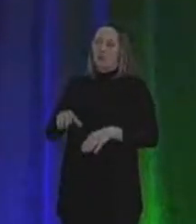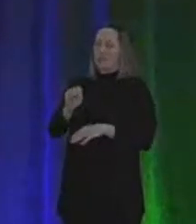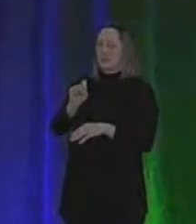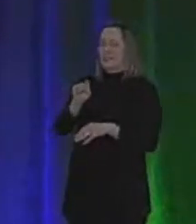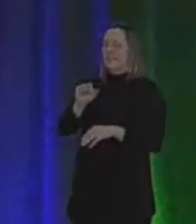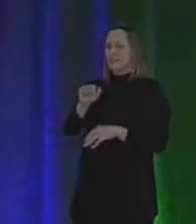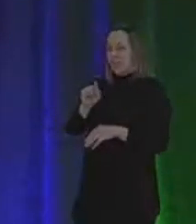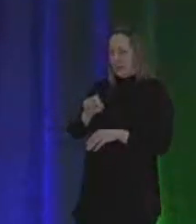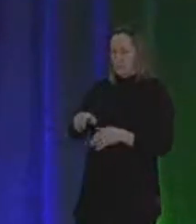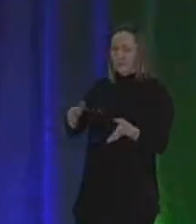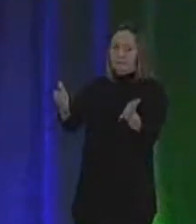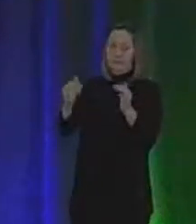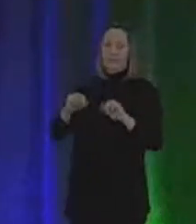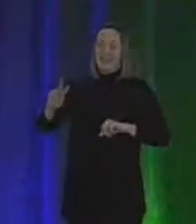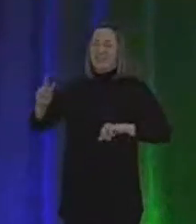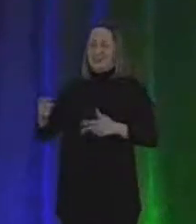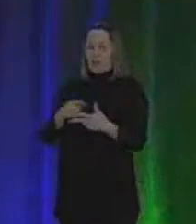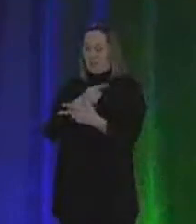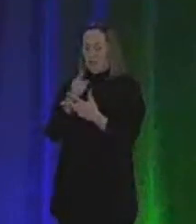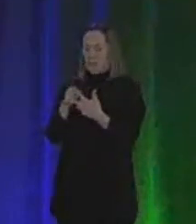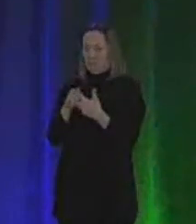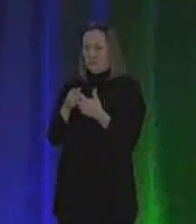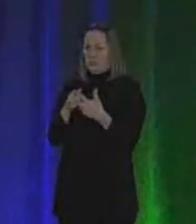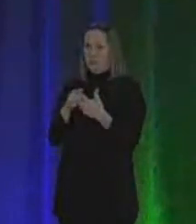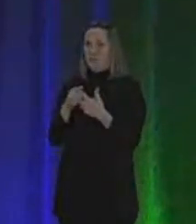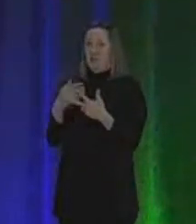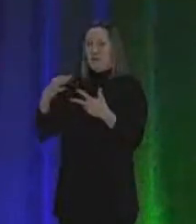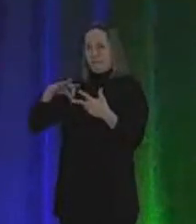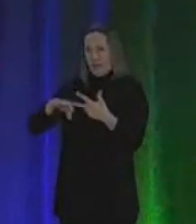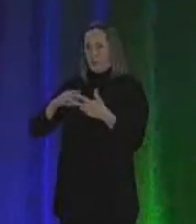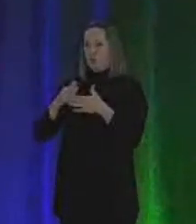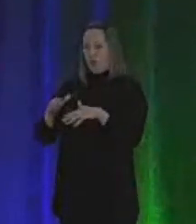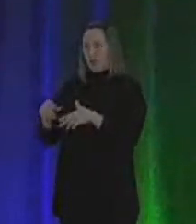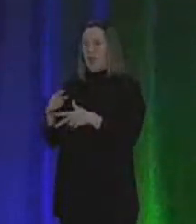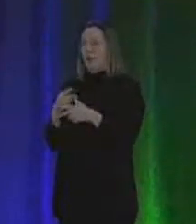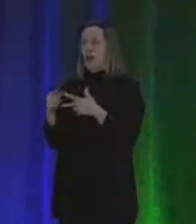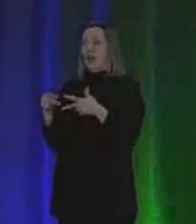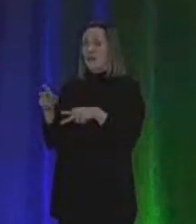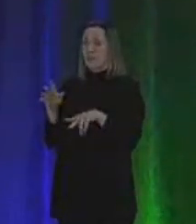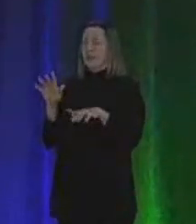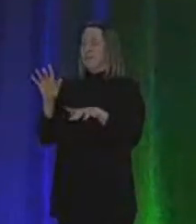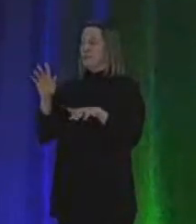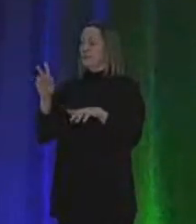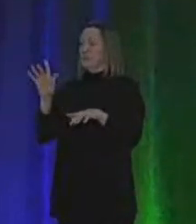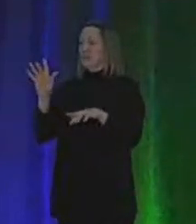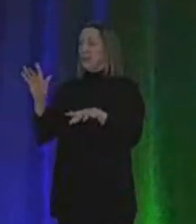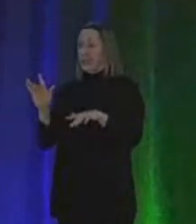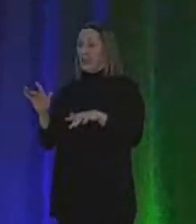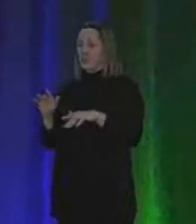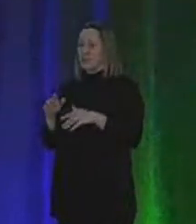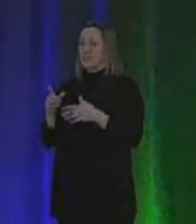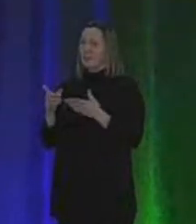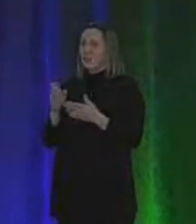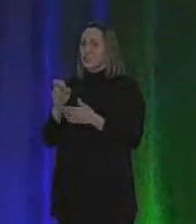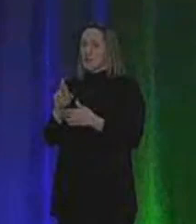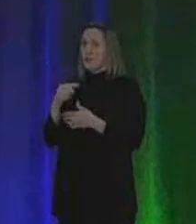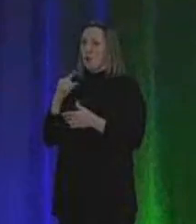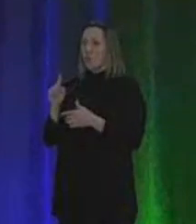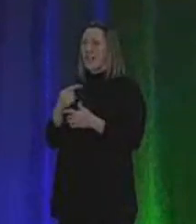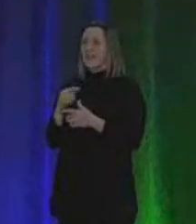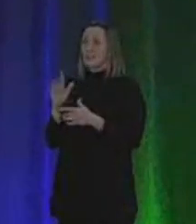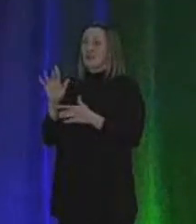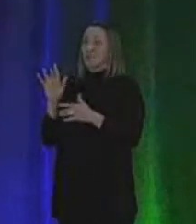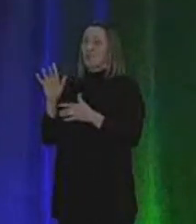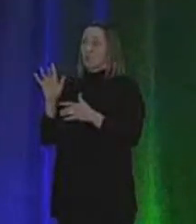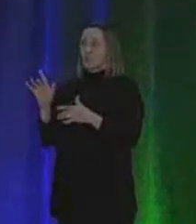The second advantage to breaking up our routes is that on navigation, the server actually only has to fetch and re-render the segment that has changed.